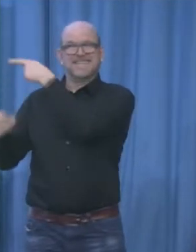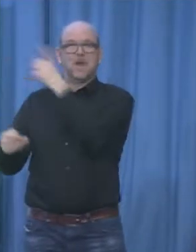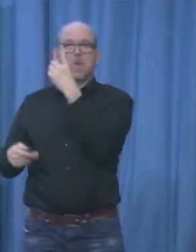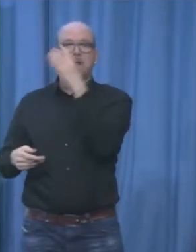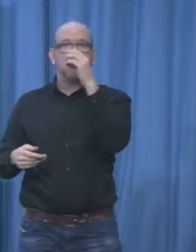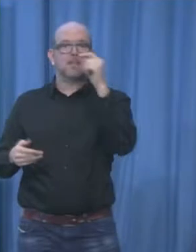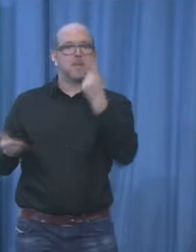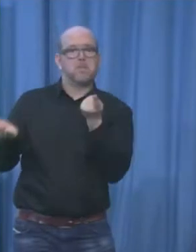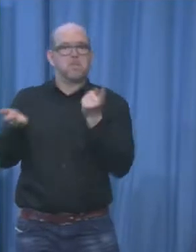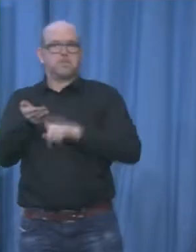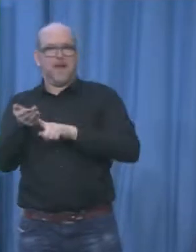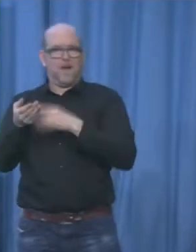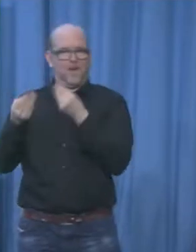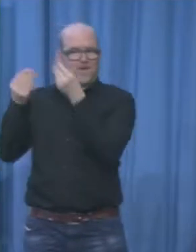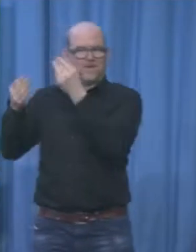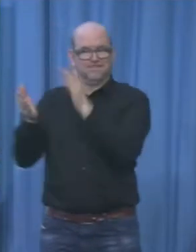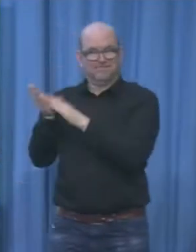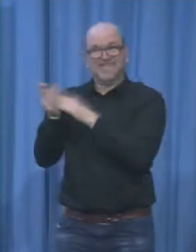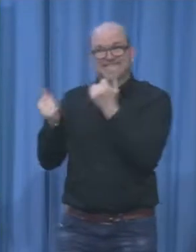and they're going to do it again next year by the way